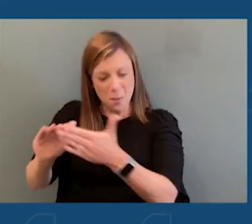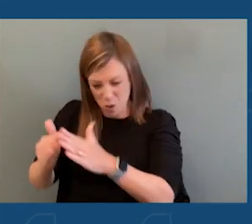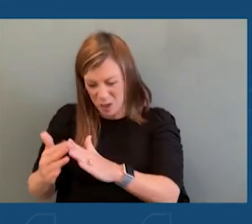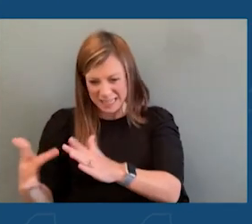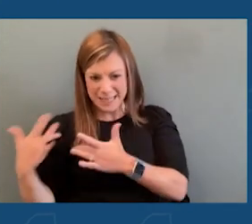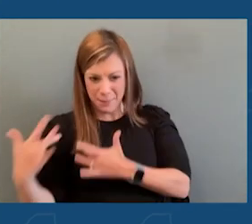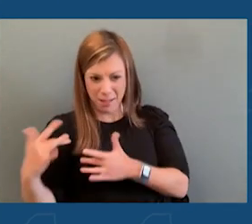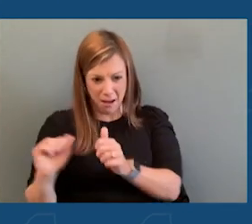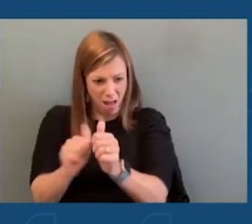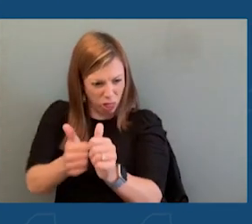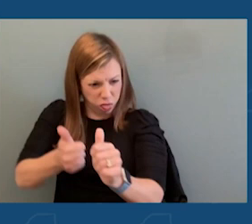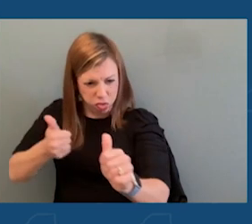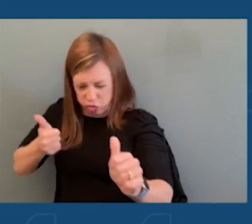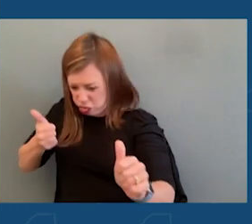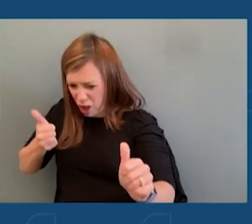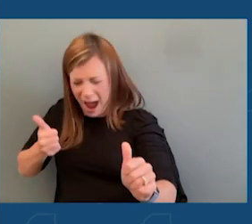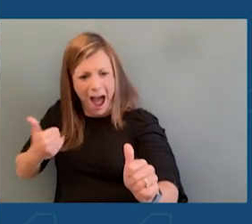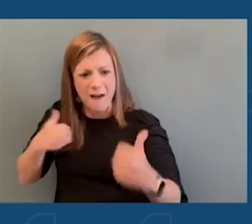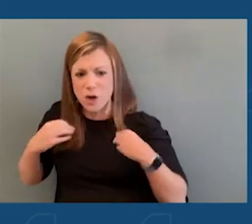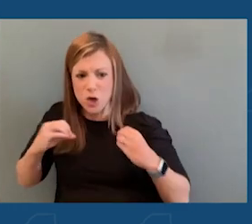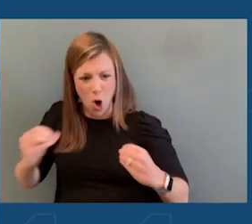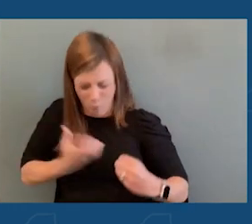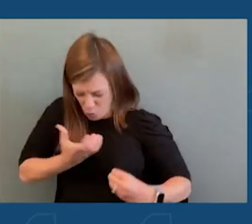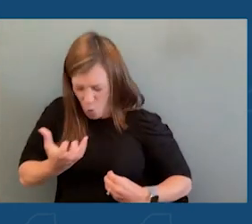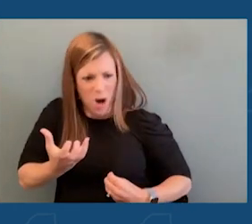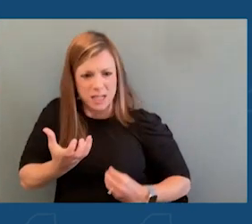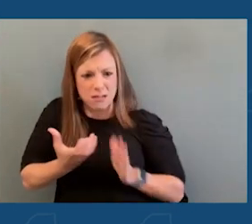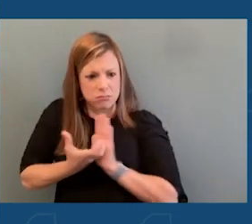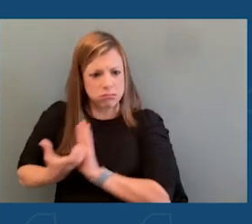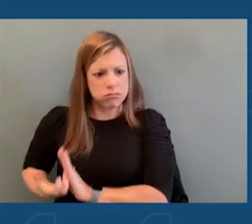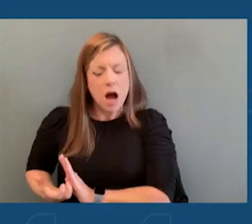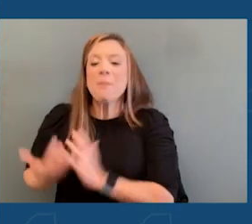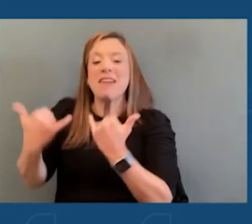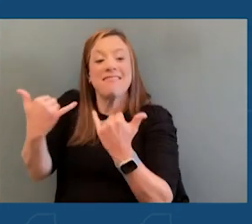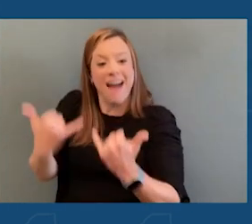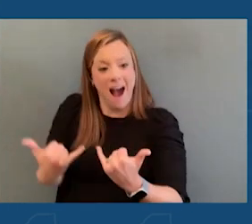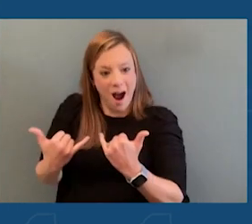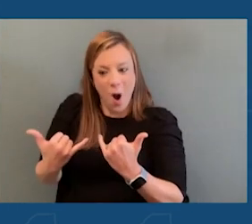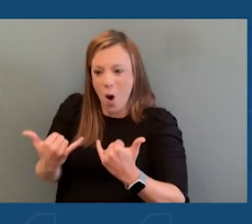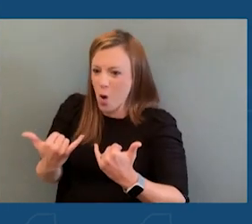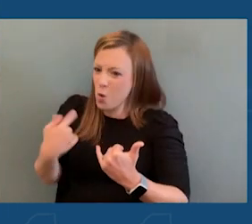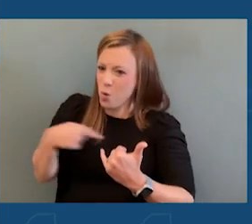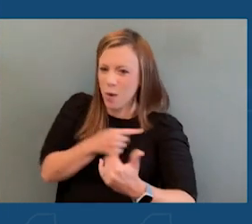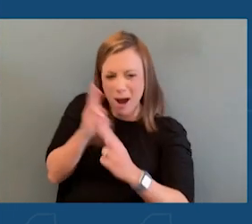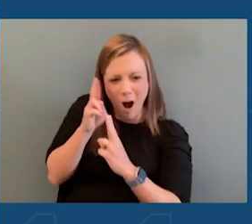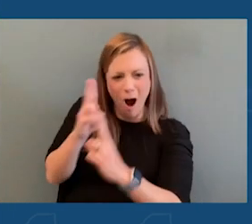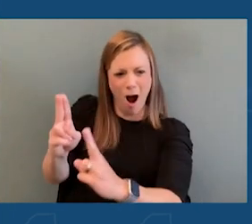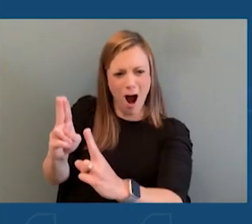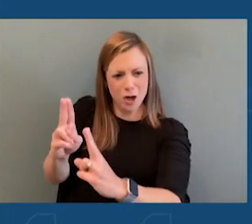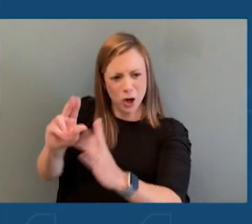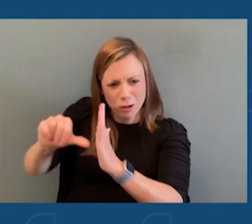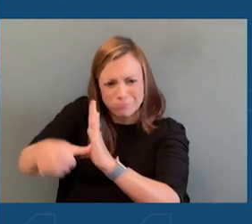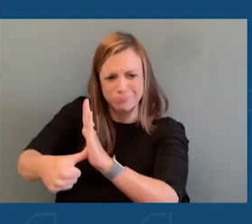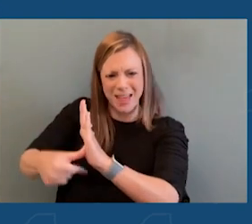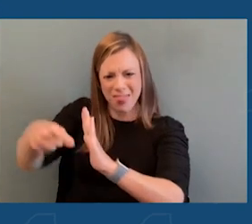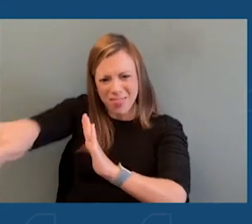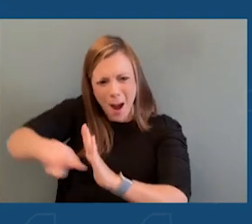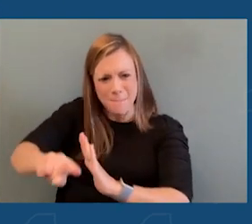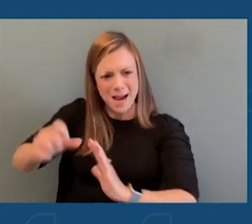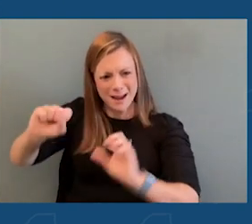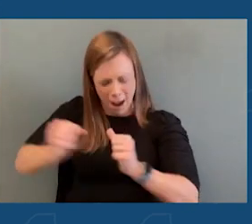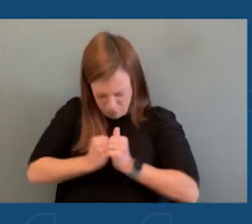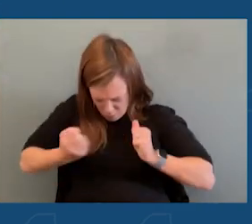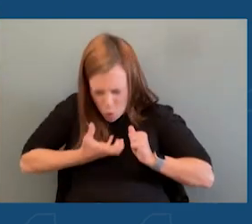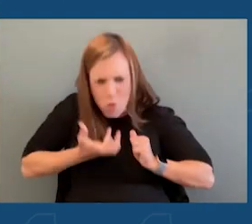will now have a space where our youth, where our cultural organization, where our artists can be themselves, can explore their